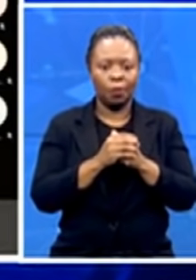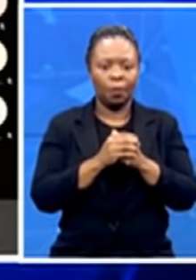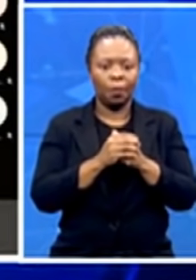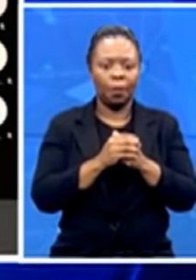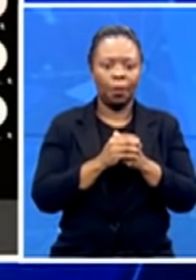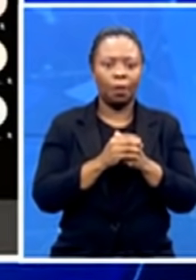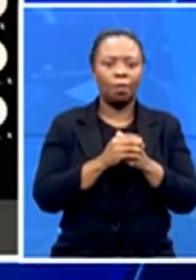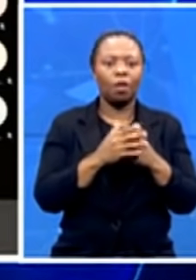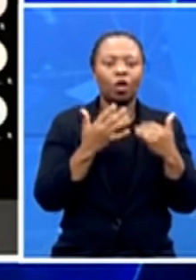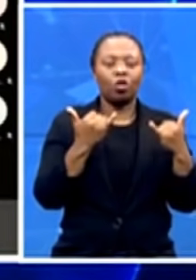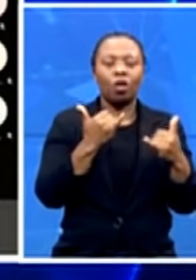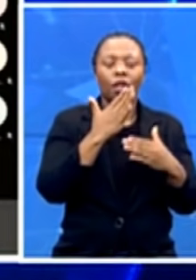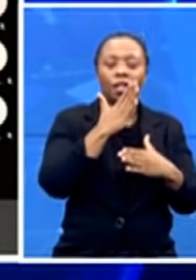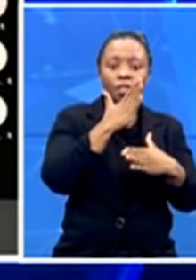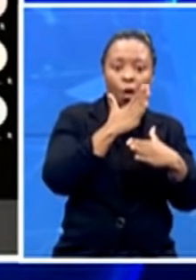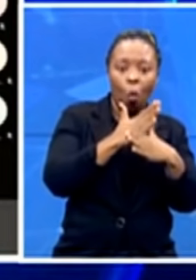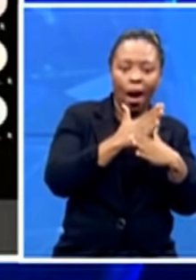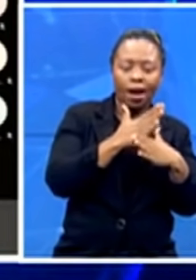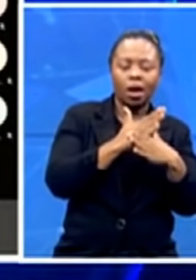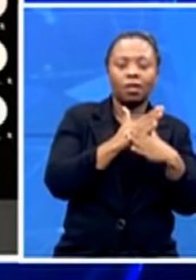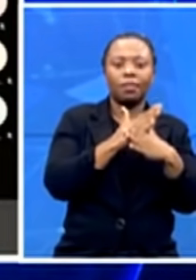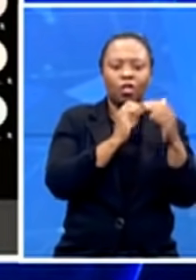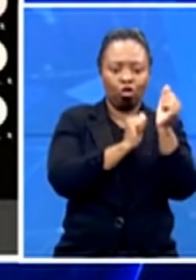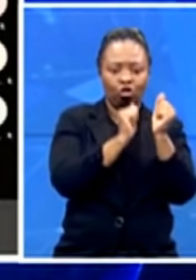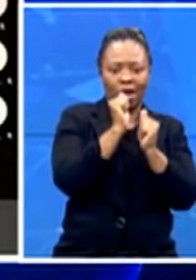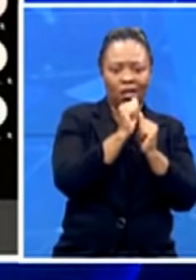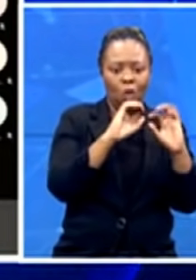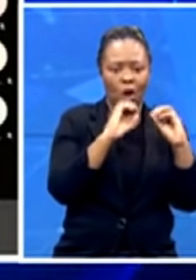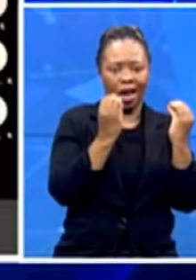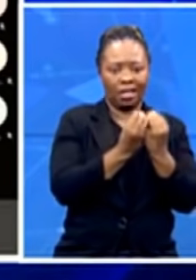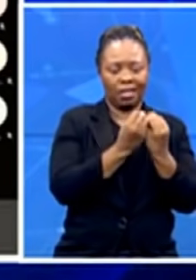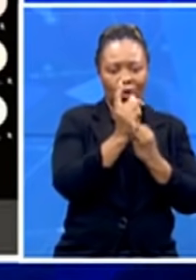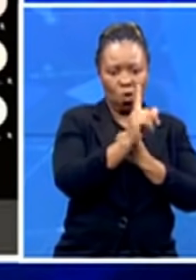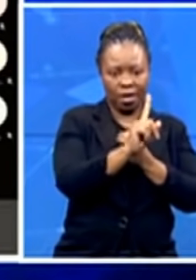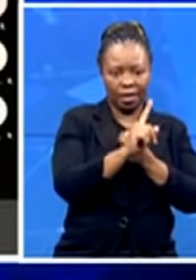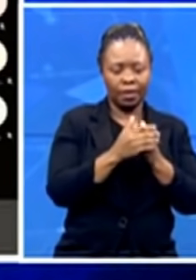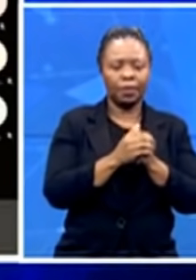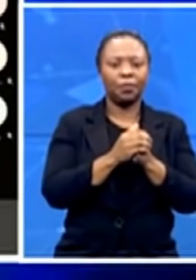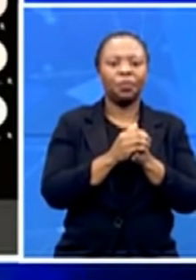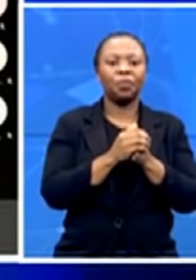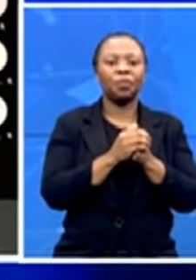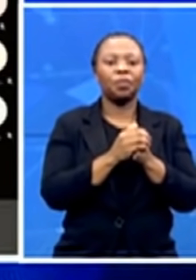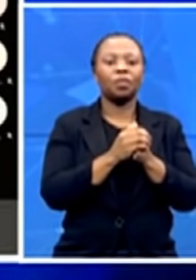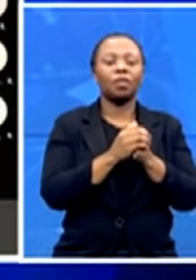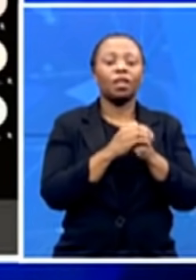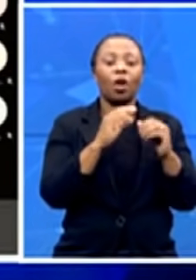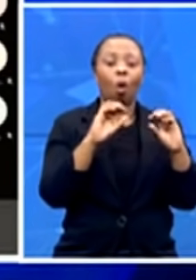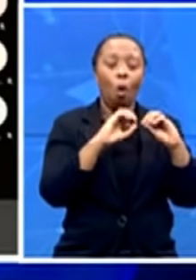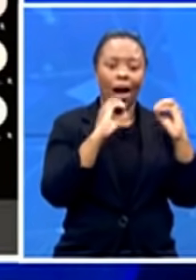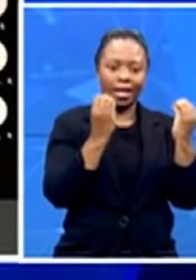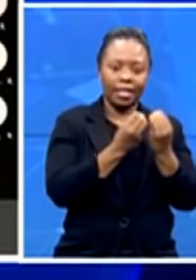organization, and what is best suited to the character of their organization and the values they have collectively committed themselves